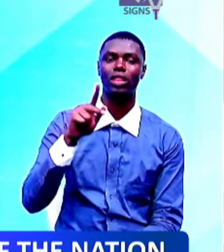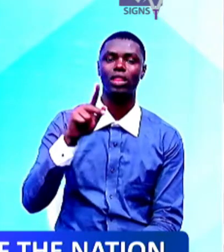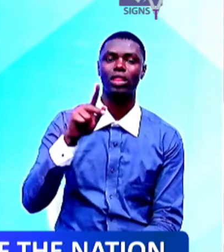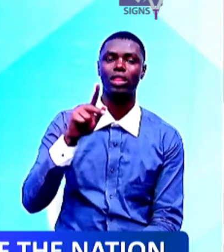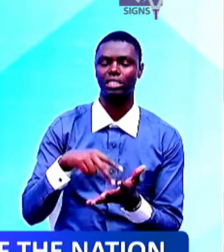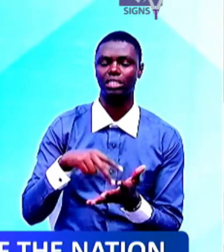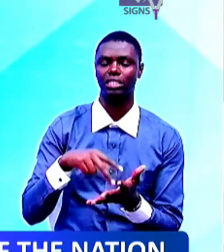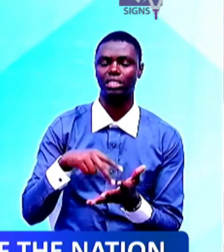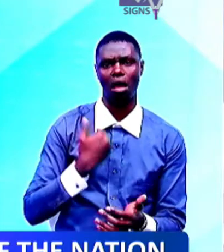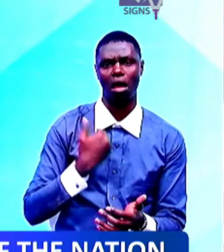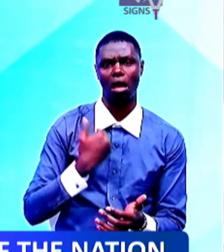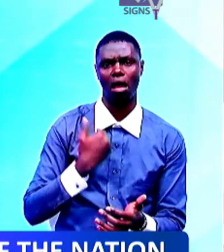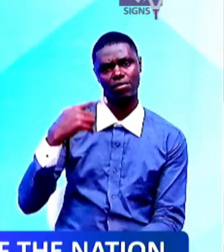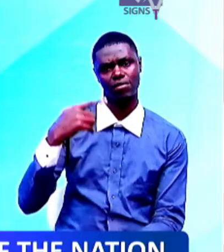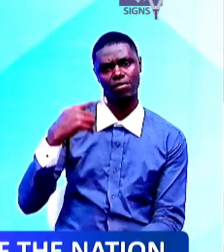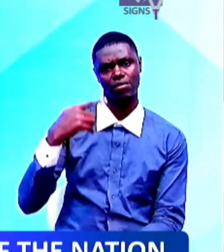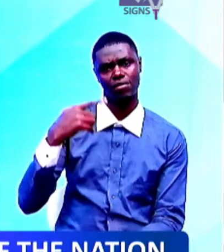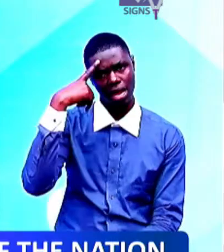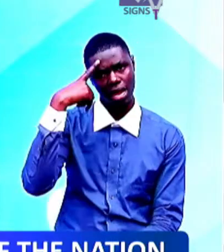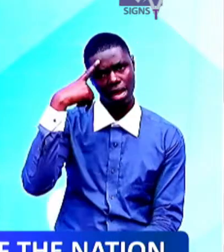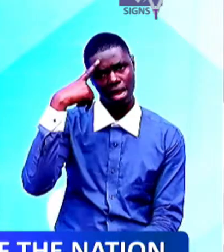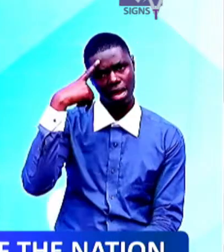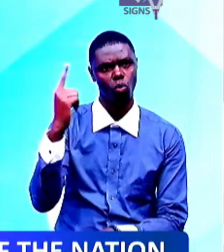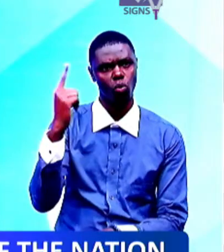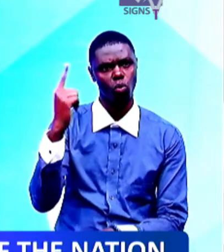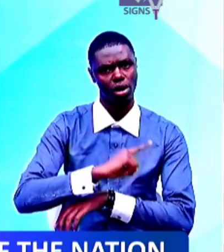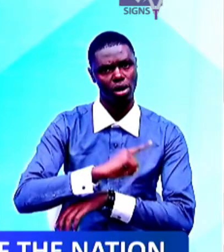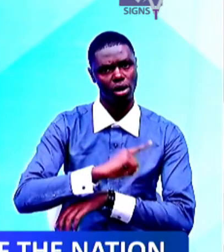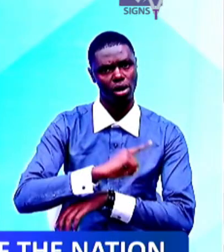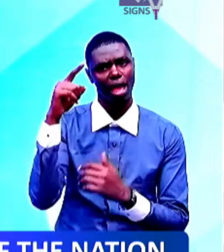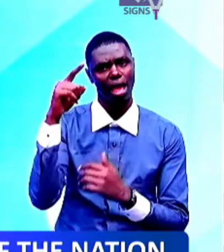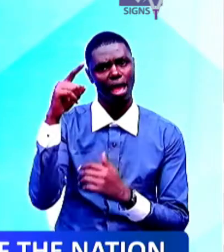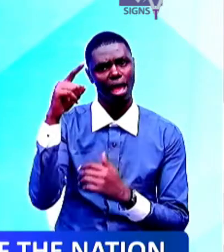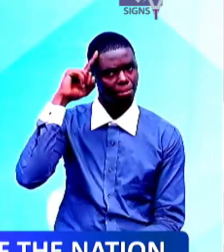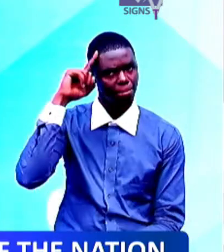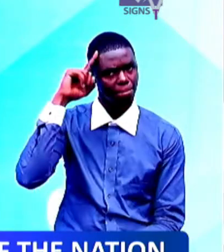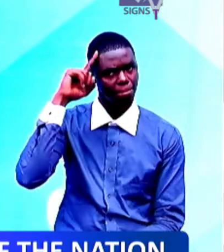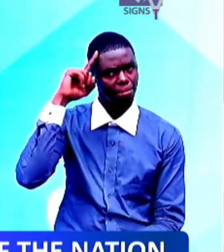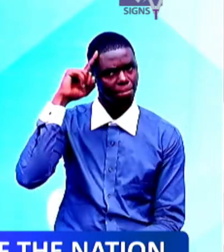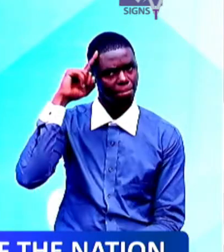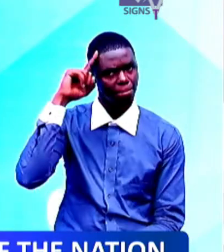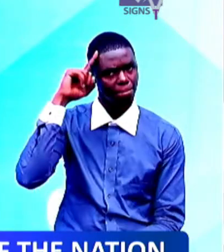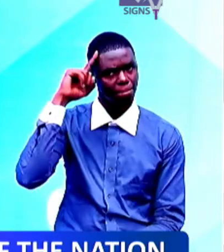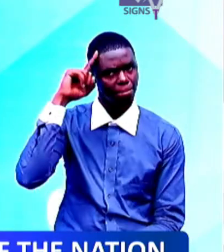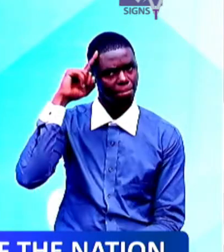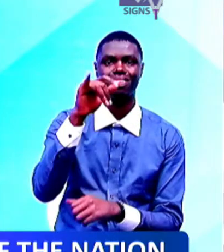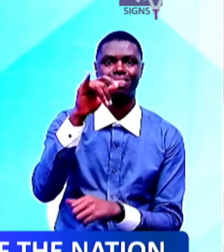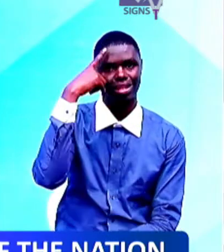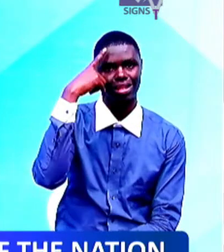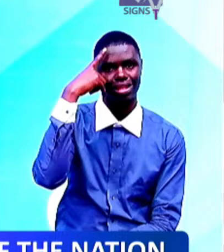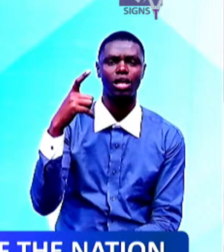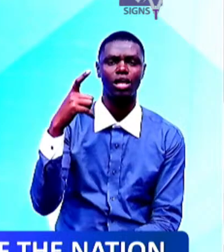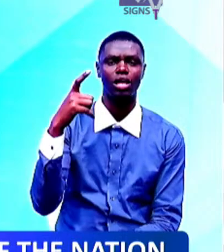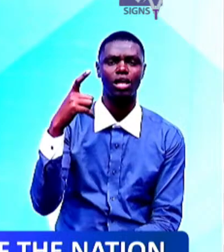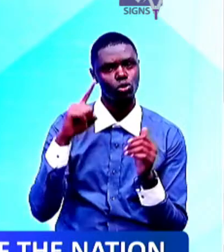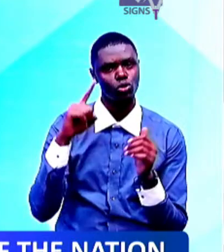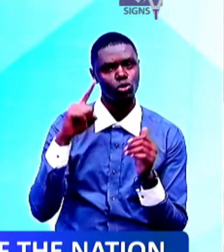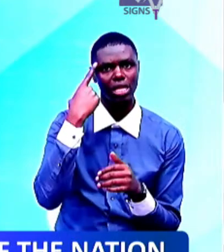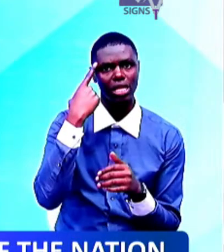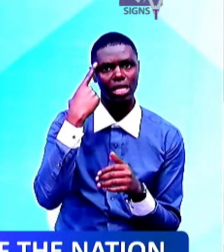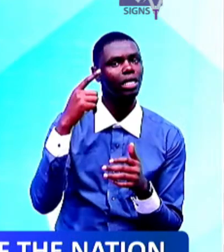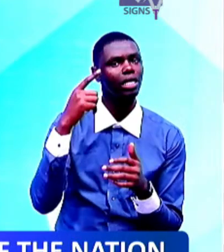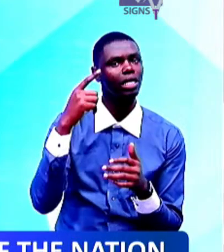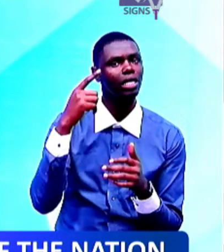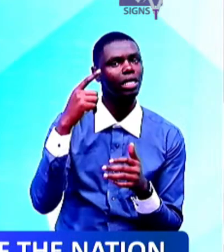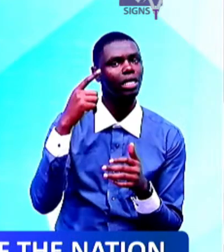have a dream. I have a dream that one day a black man will become the president. That is a dream. What do you think should be the